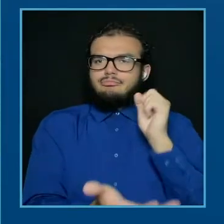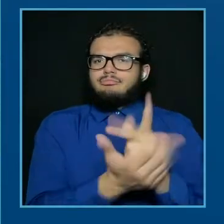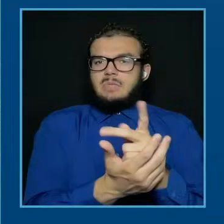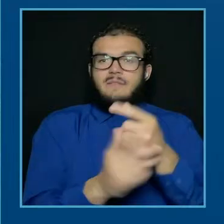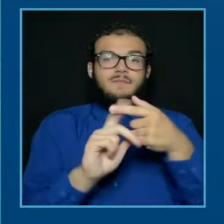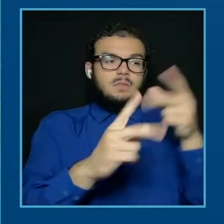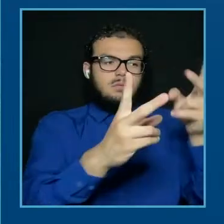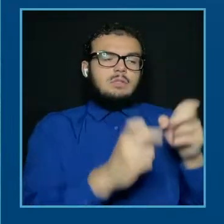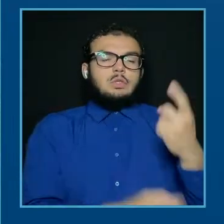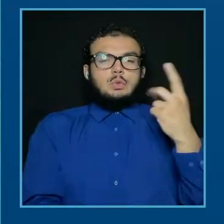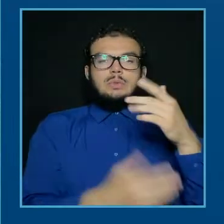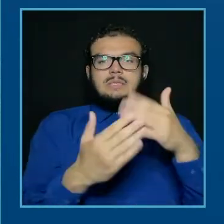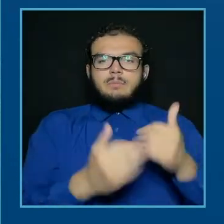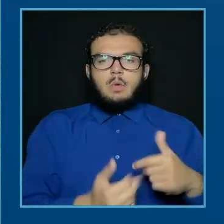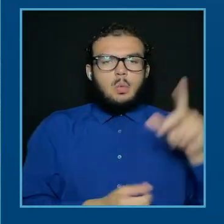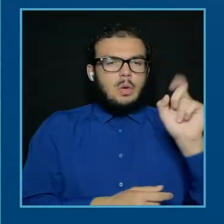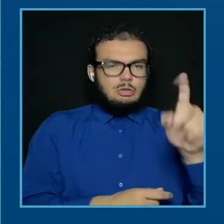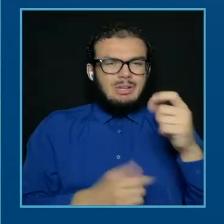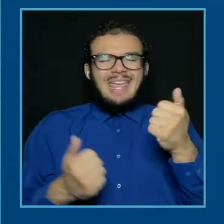separate questions and combine them.